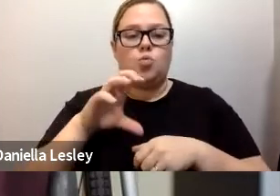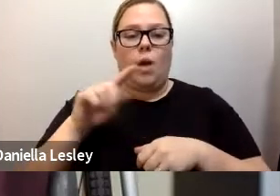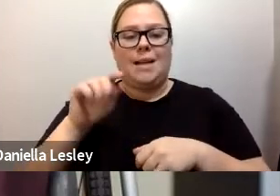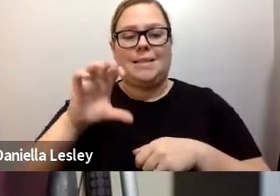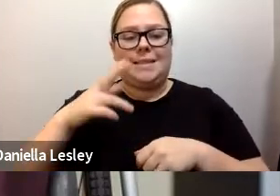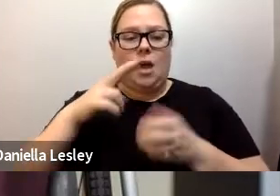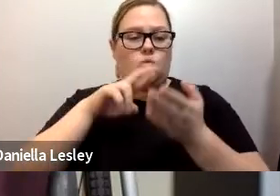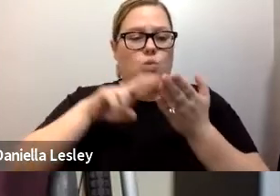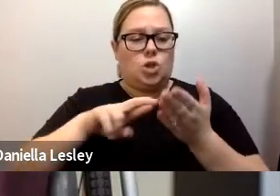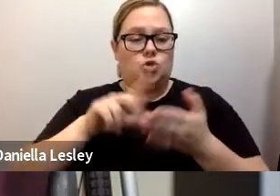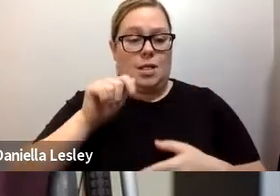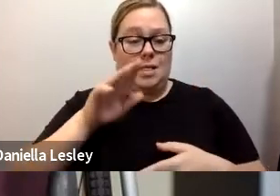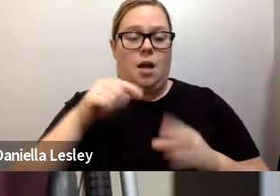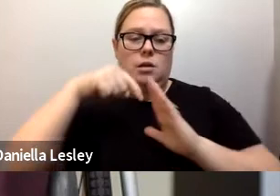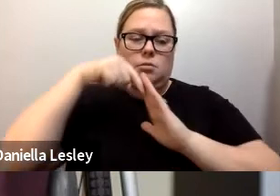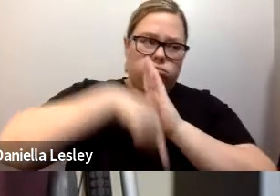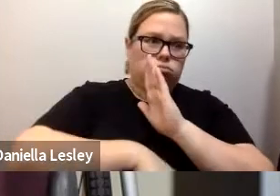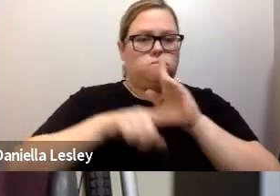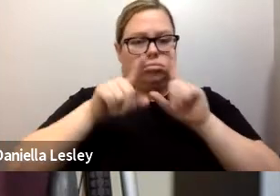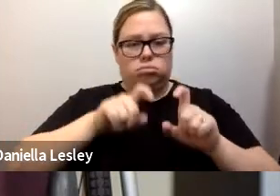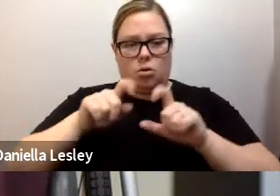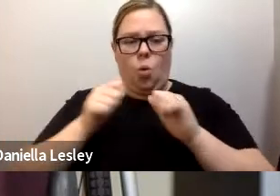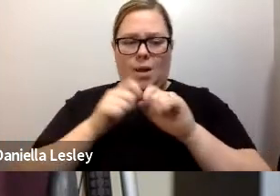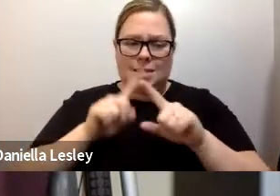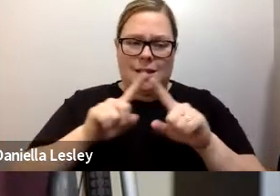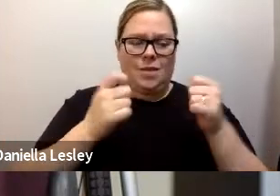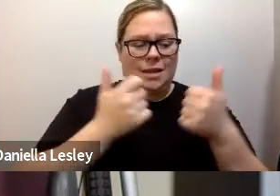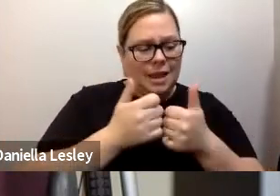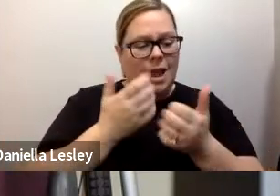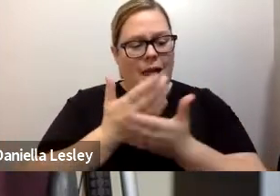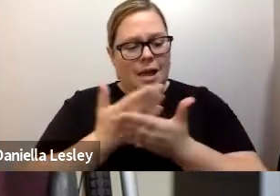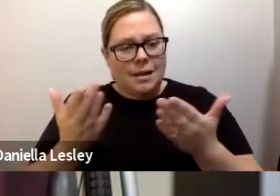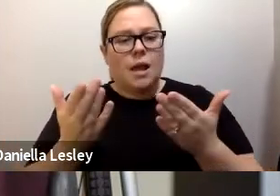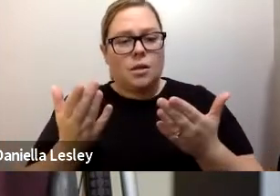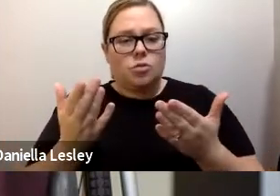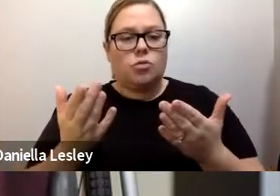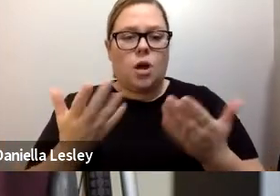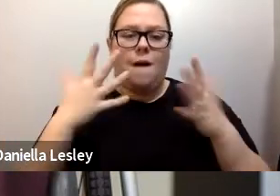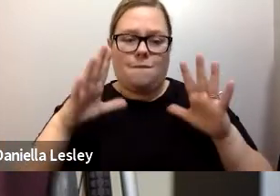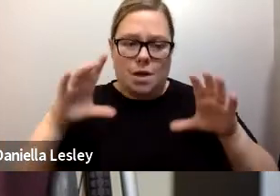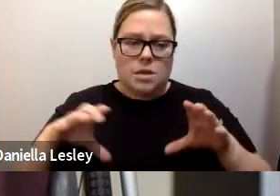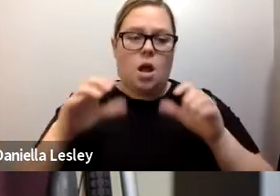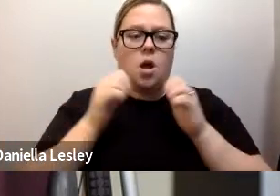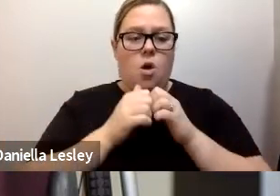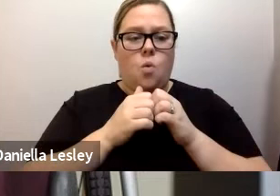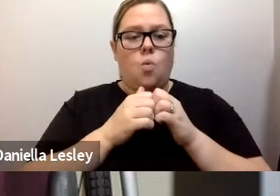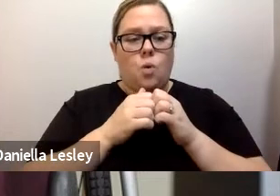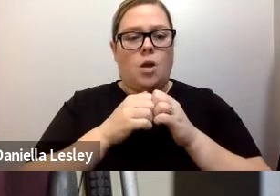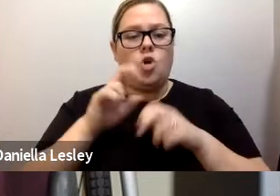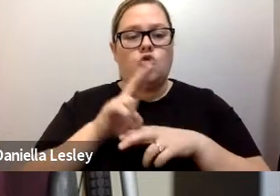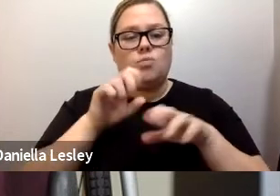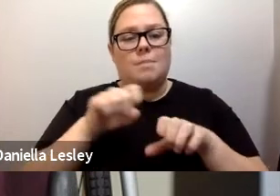lab. Extensive testing with various games and accessories has been done, along with preliminary usability testing with